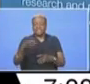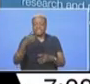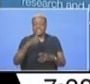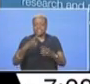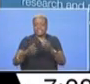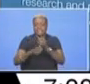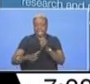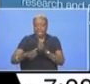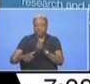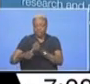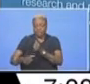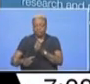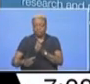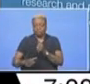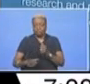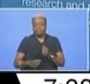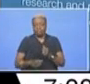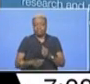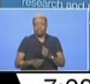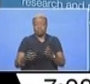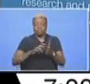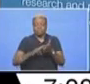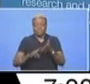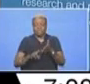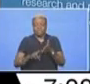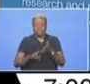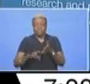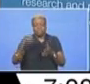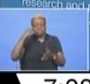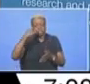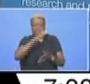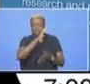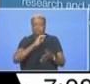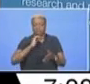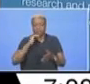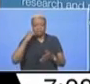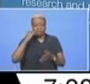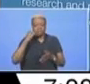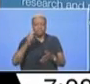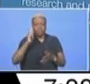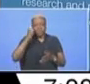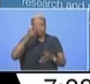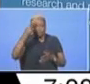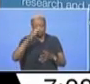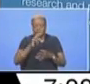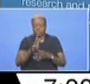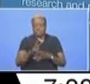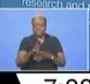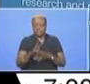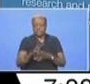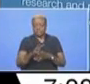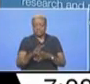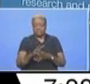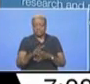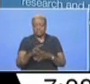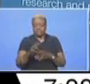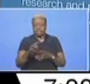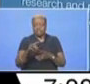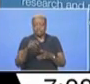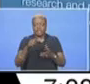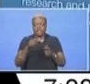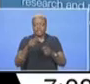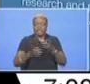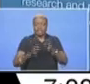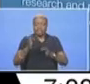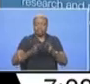other conditions reported. So what we look for in an emergency situation like this is any indication